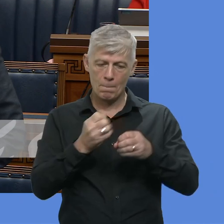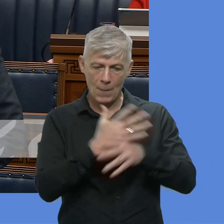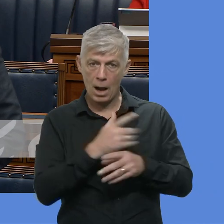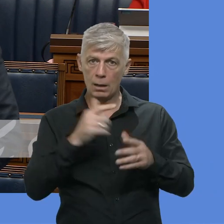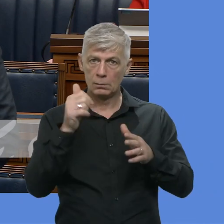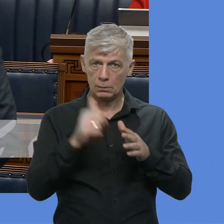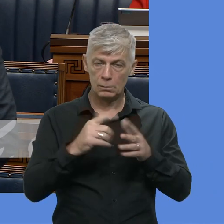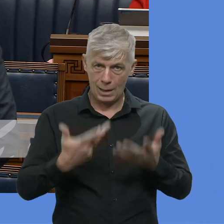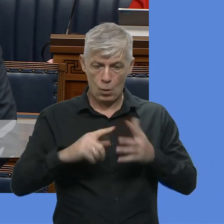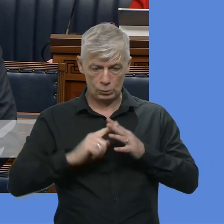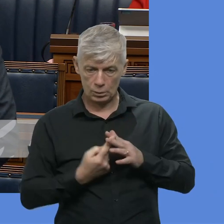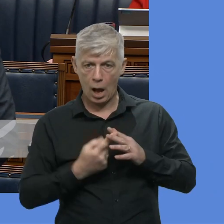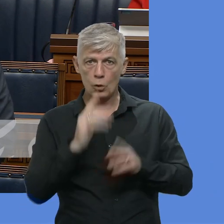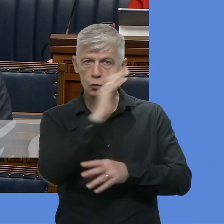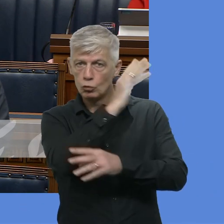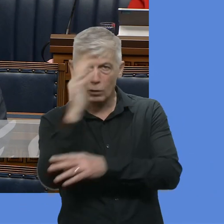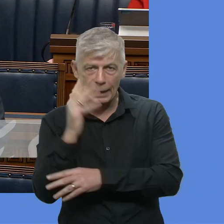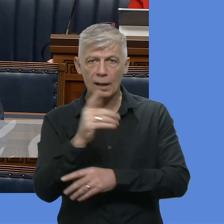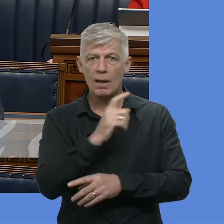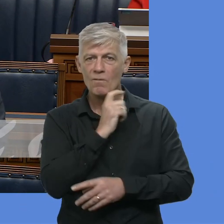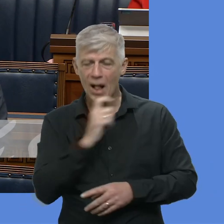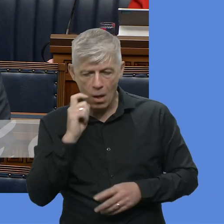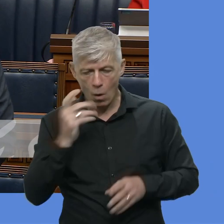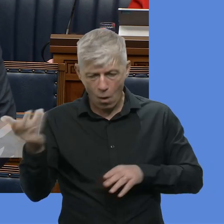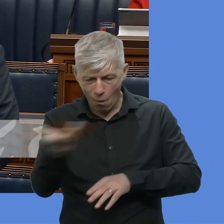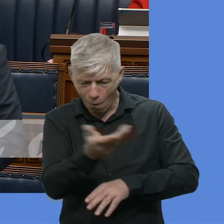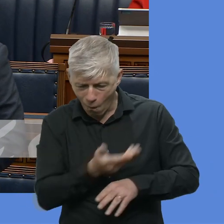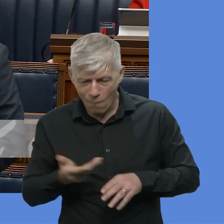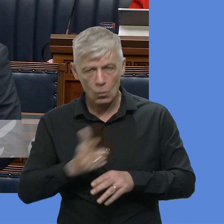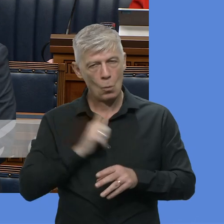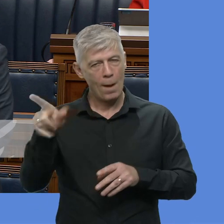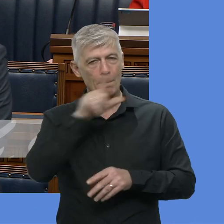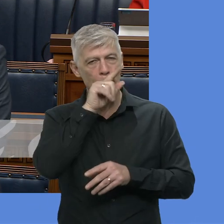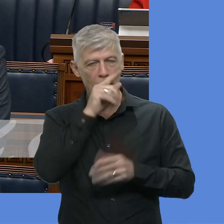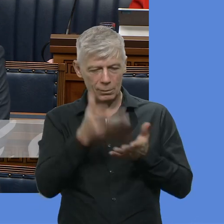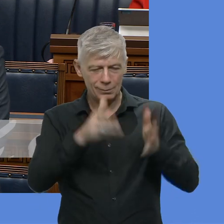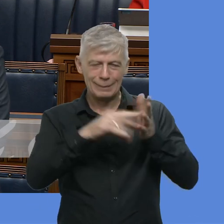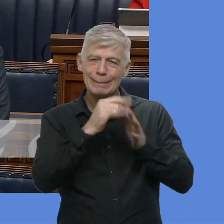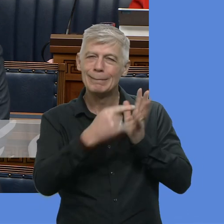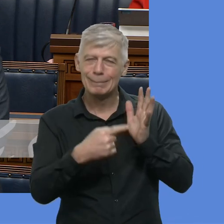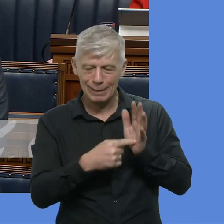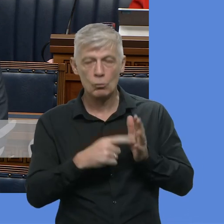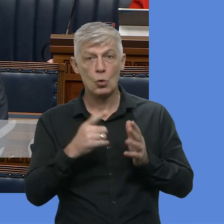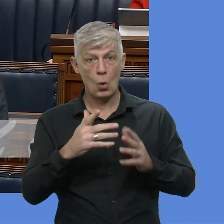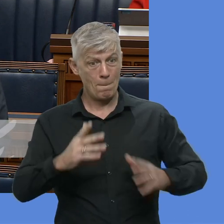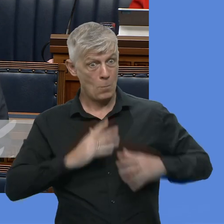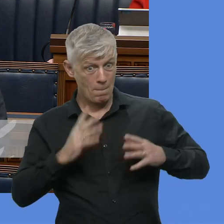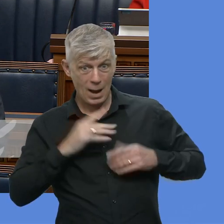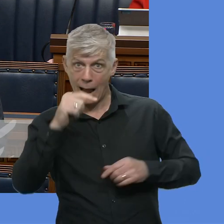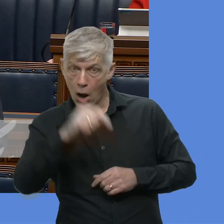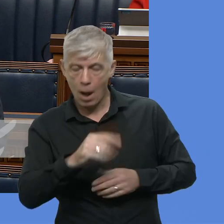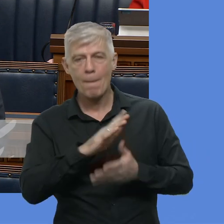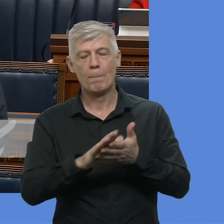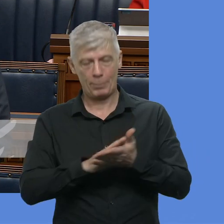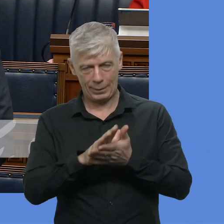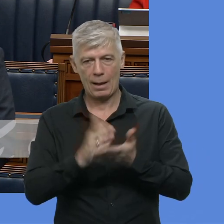shrubbery from the marine gardens part of the site in advance of the nesting season to accommodate commencement of the construction of the public realm works,